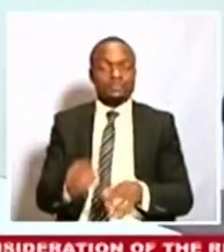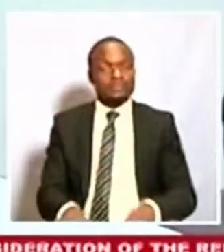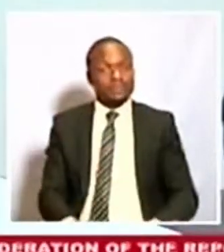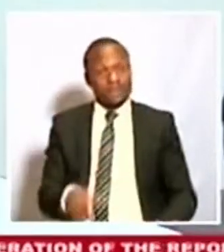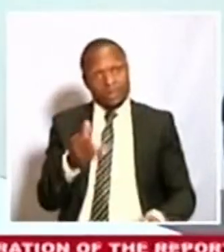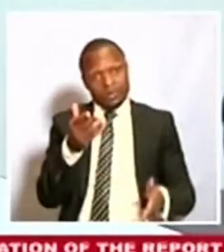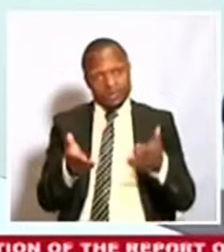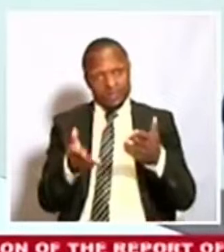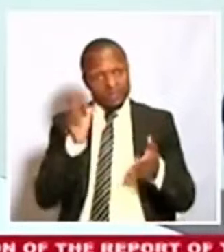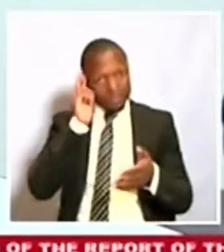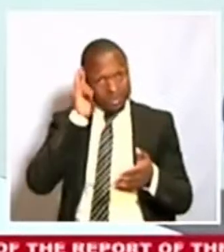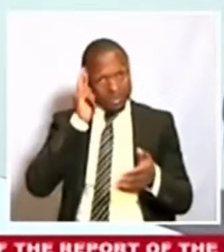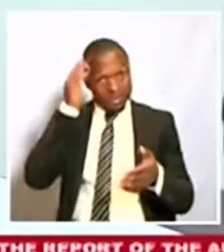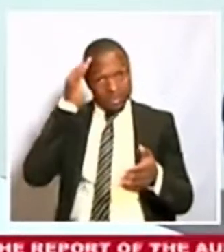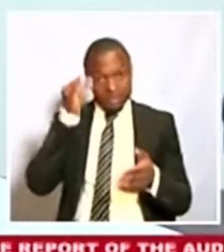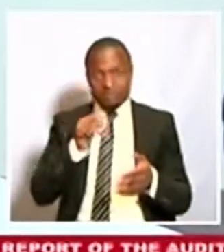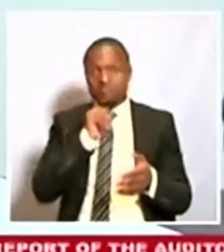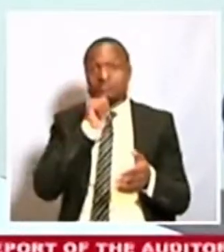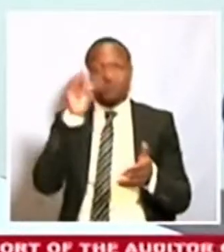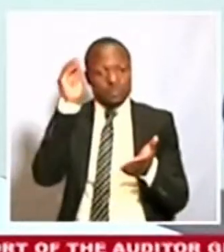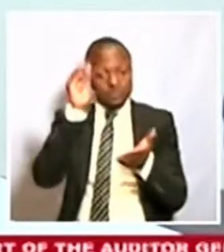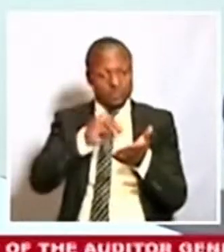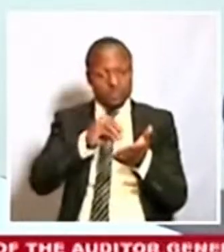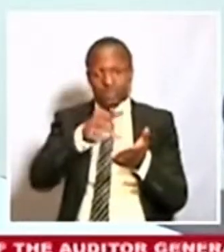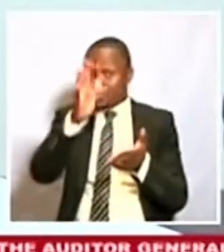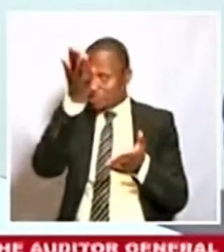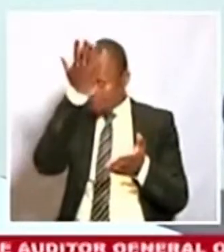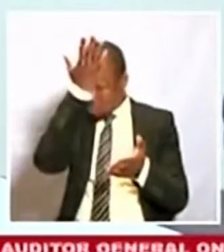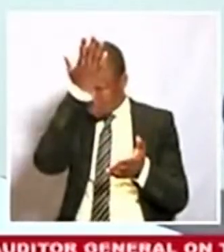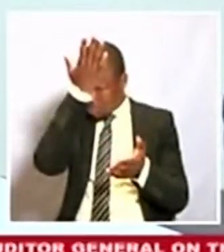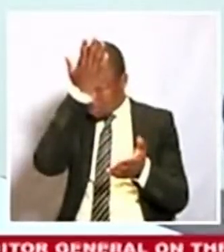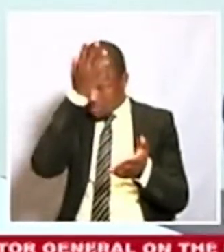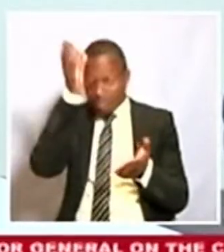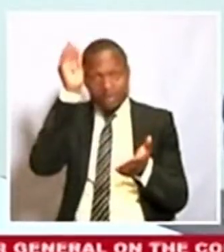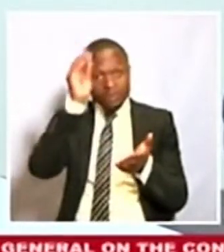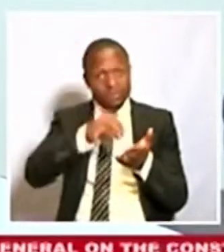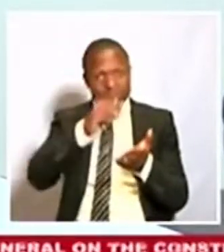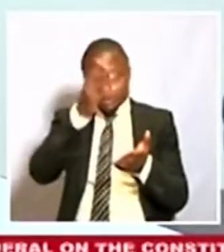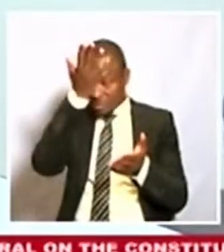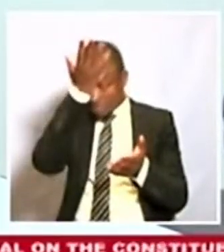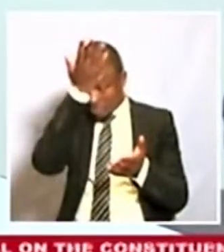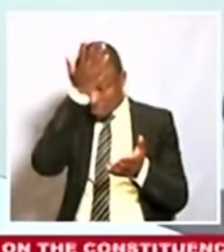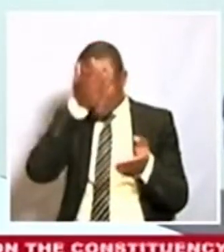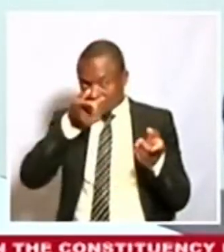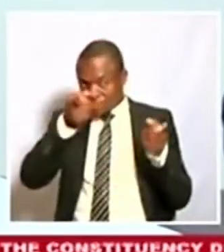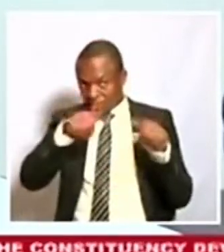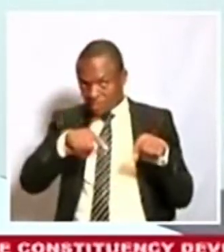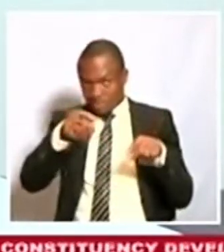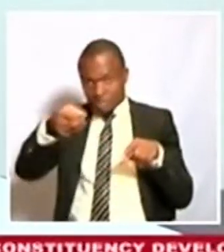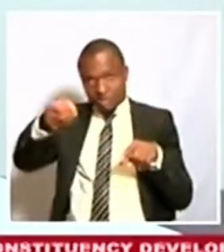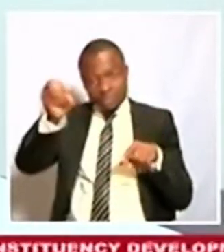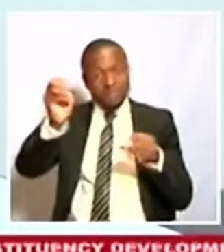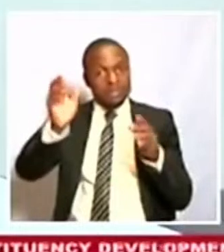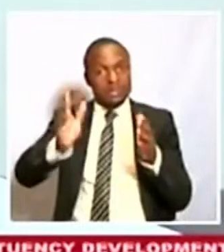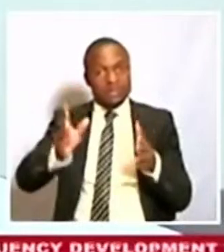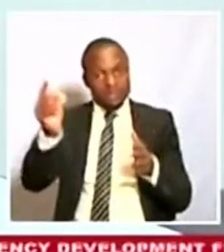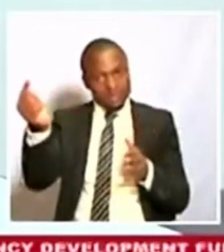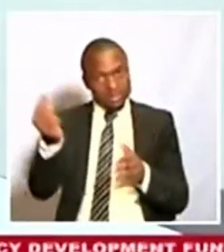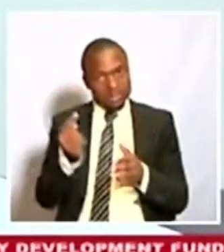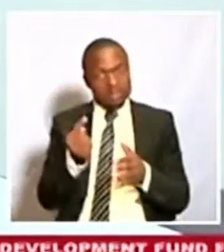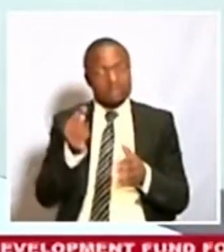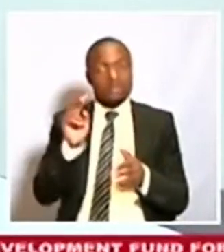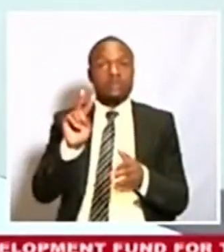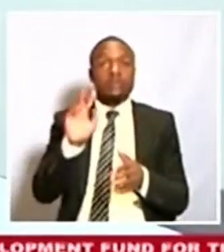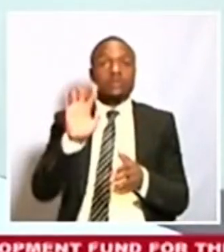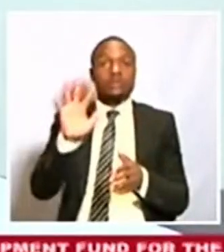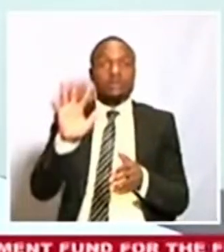Maybe that's the reason as to why he didn't put the date. The date was to be put when the owners when they came on the